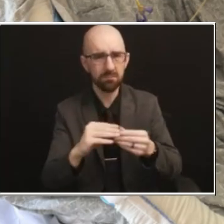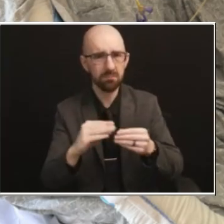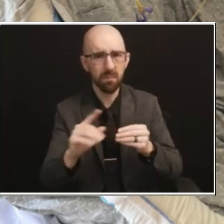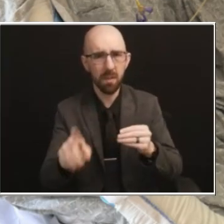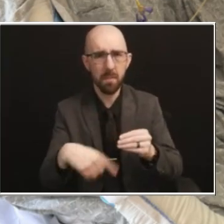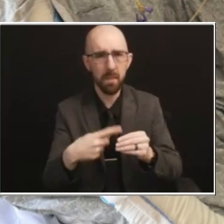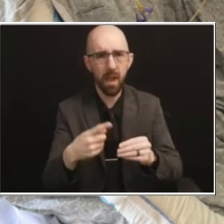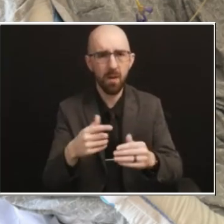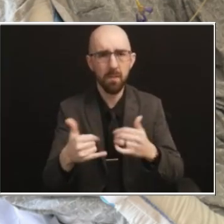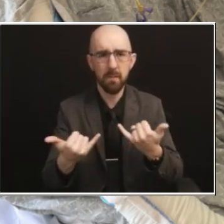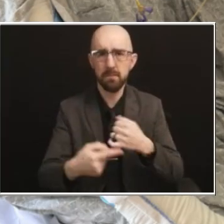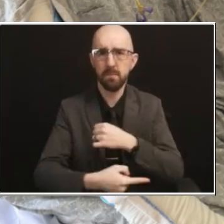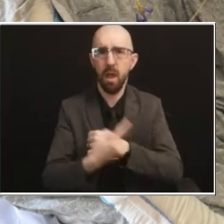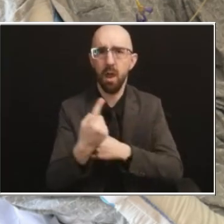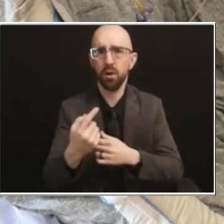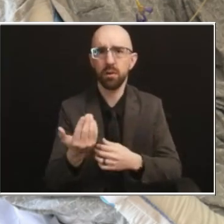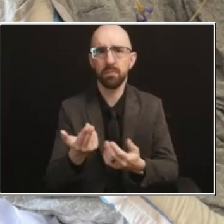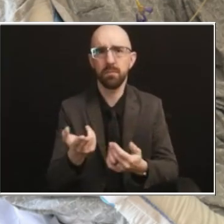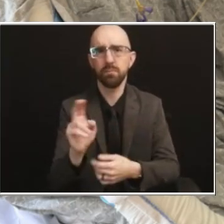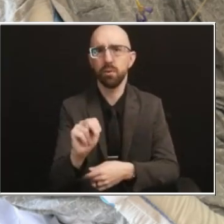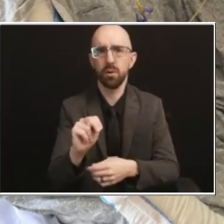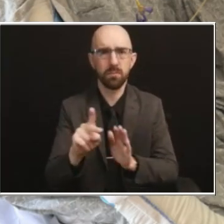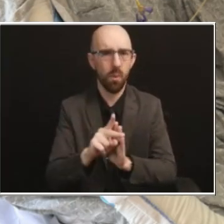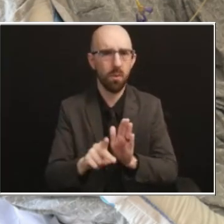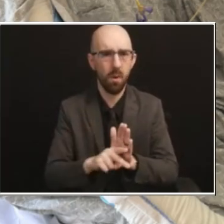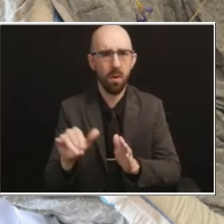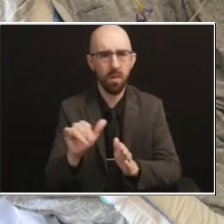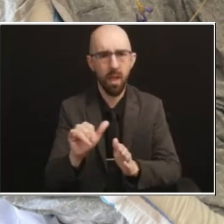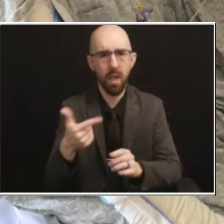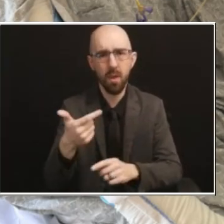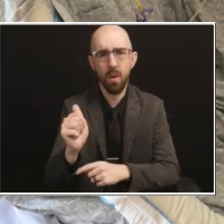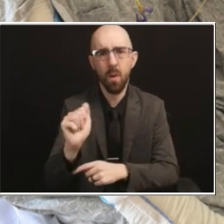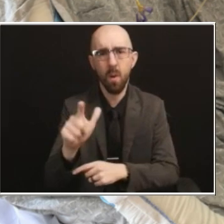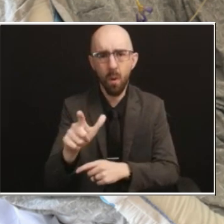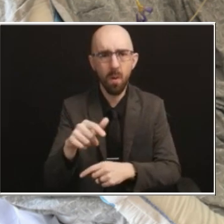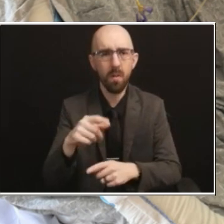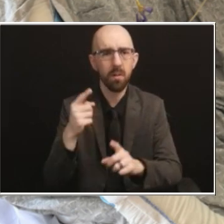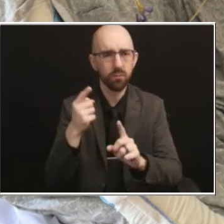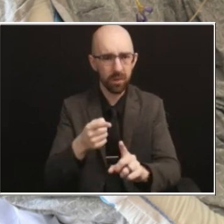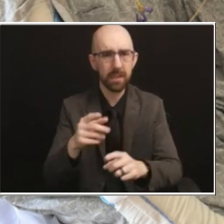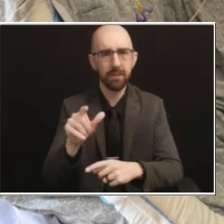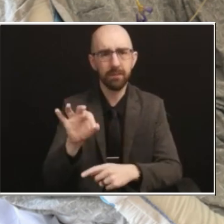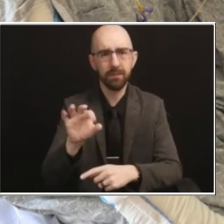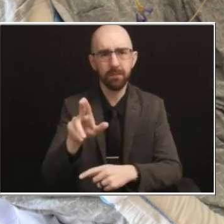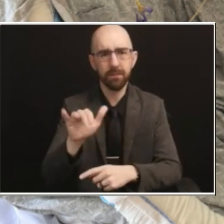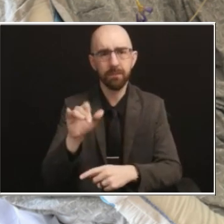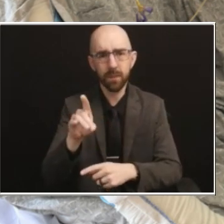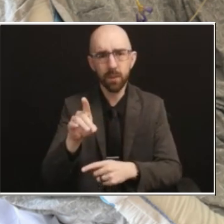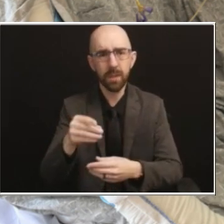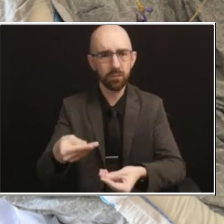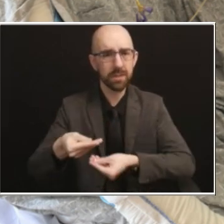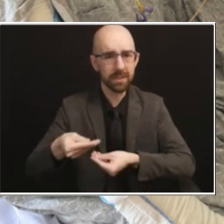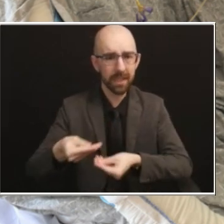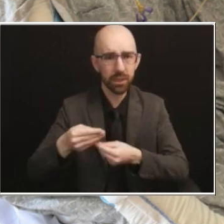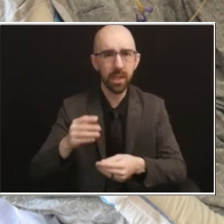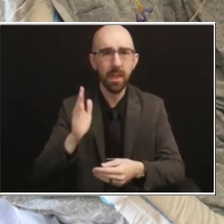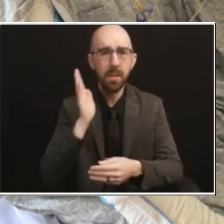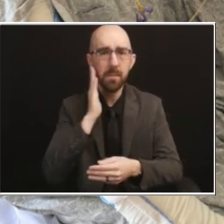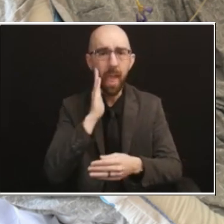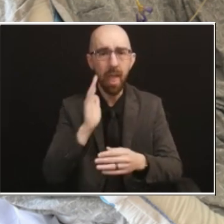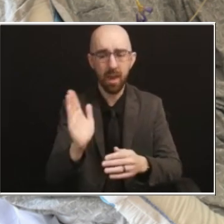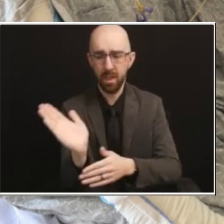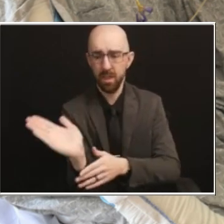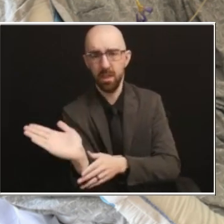burn protocols like goal-directed fluid resuscitation and vertical beds help blunt that inflammatory cascade of